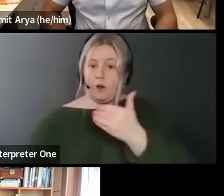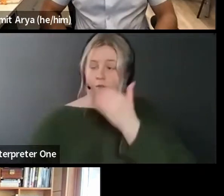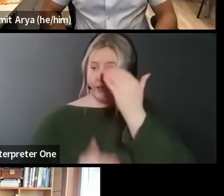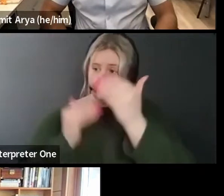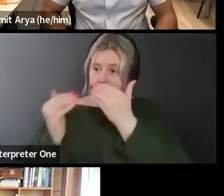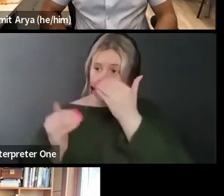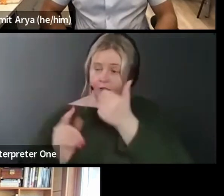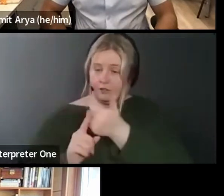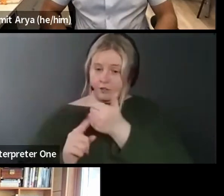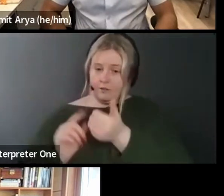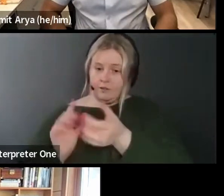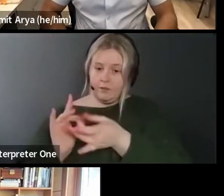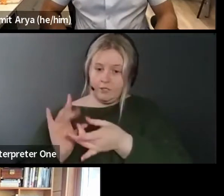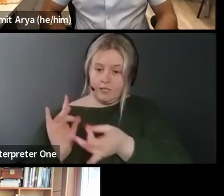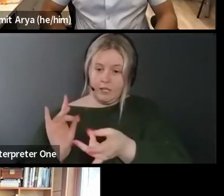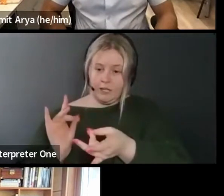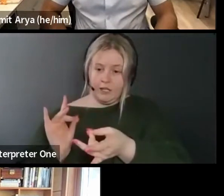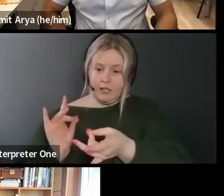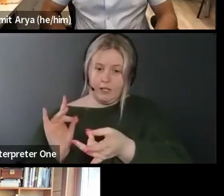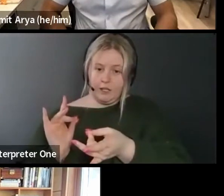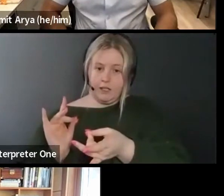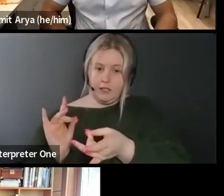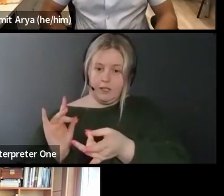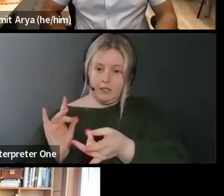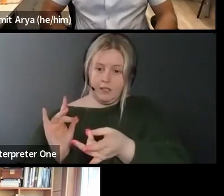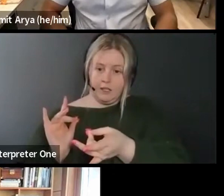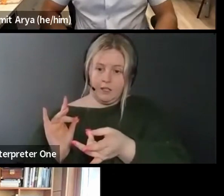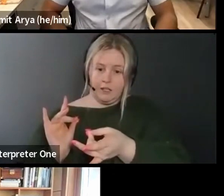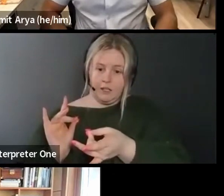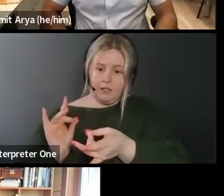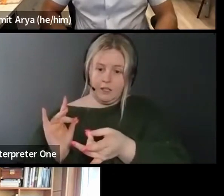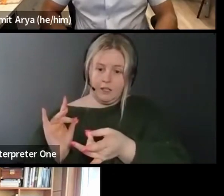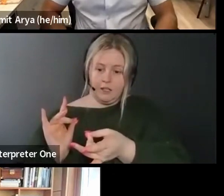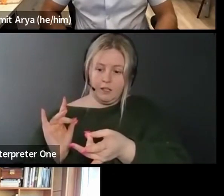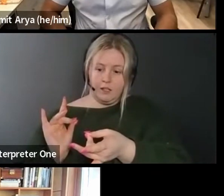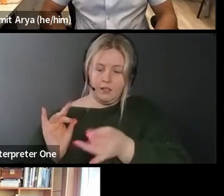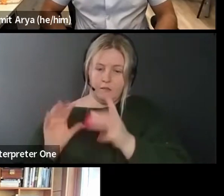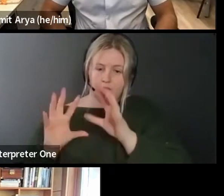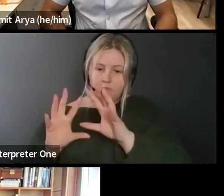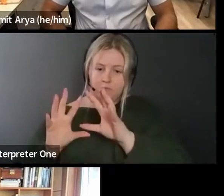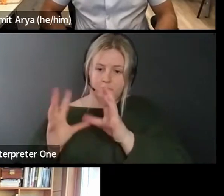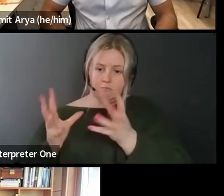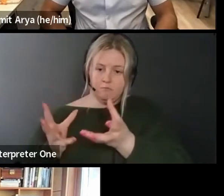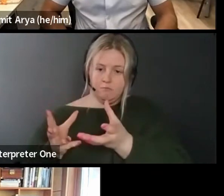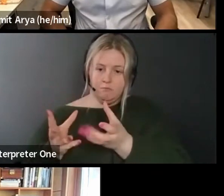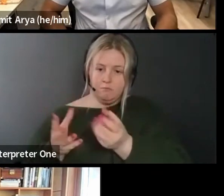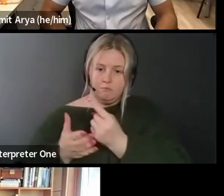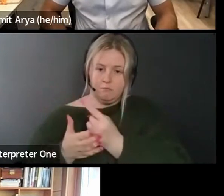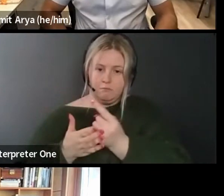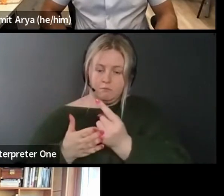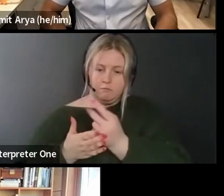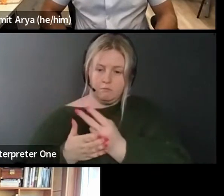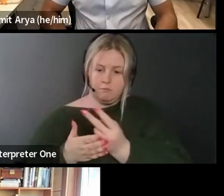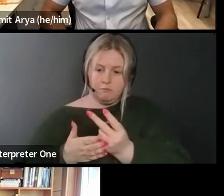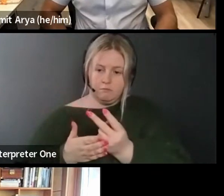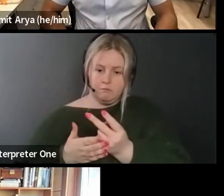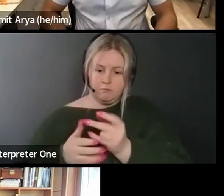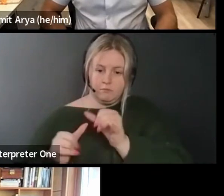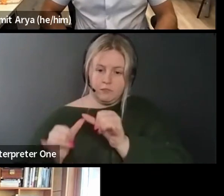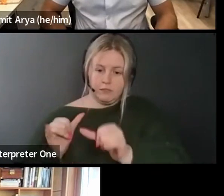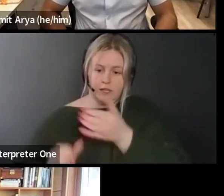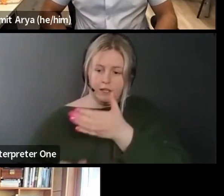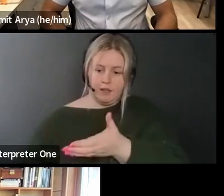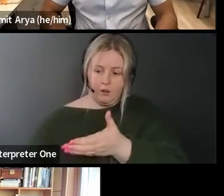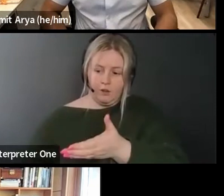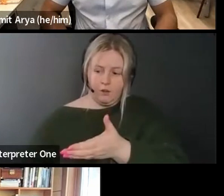up their like meager incomes the whole year just to spend a week or two at this facility.